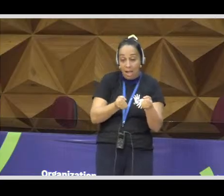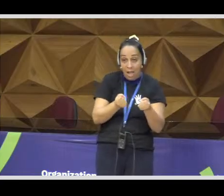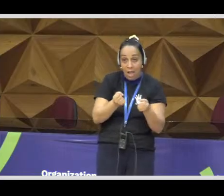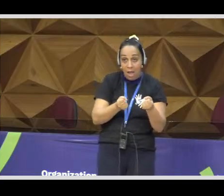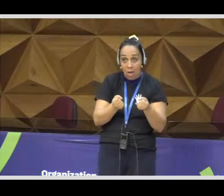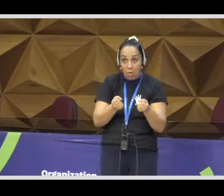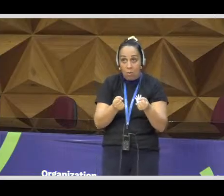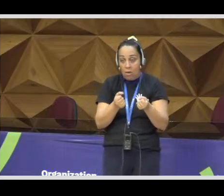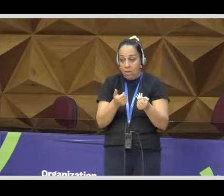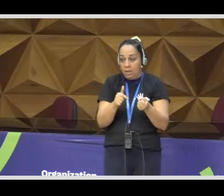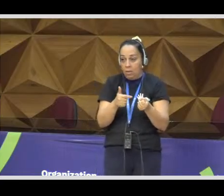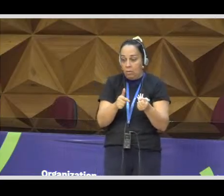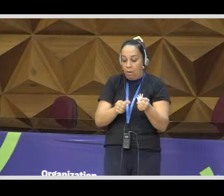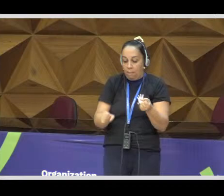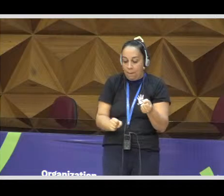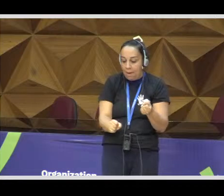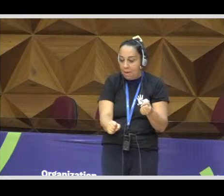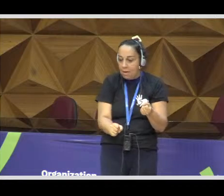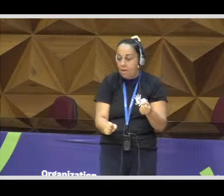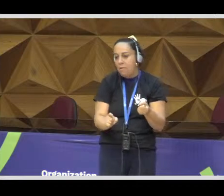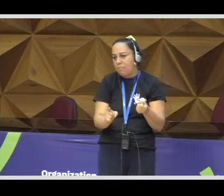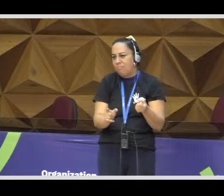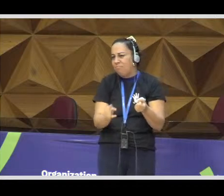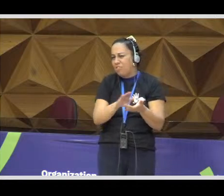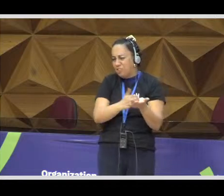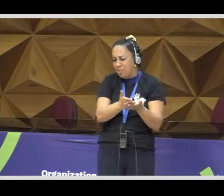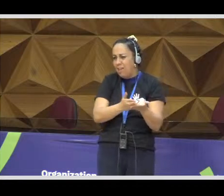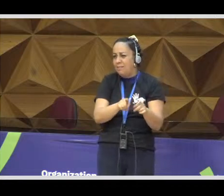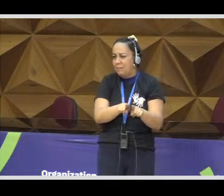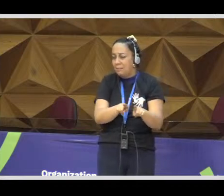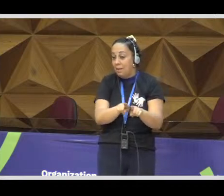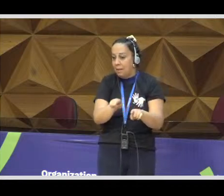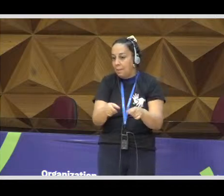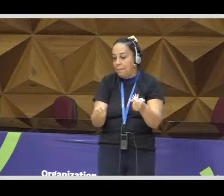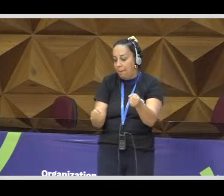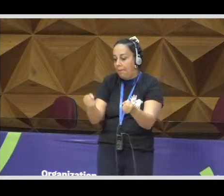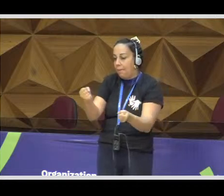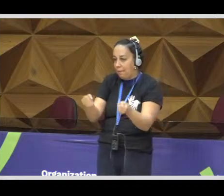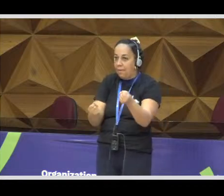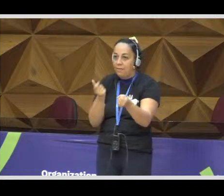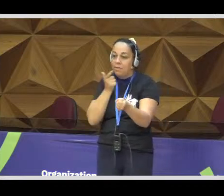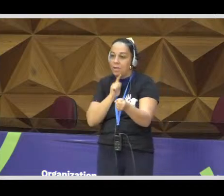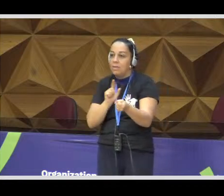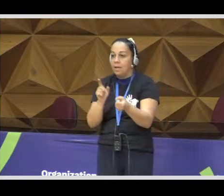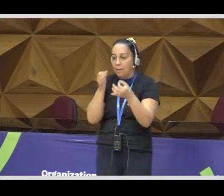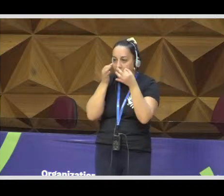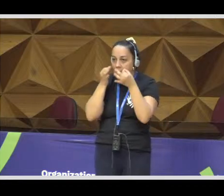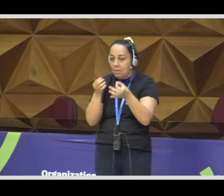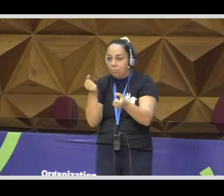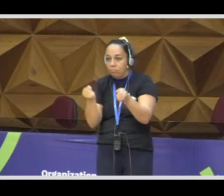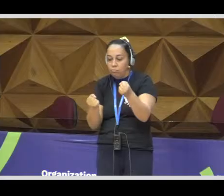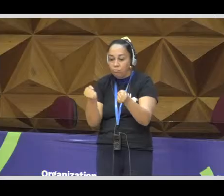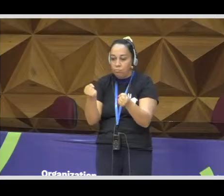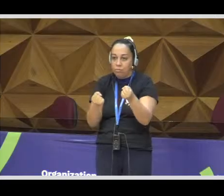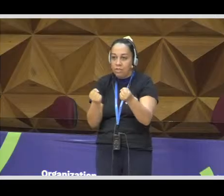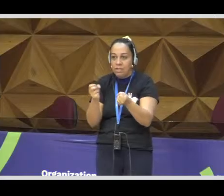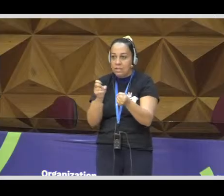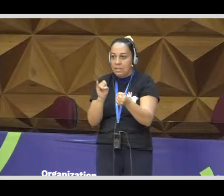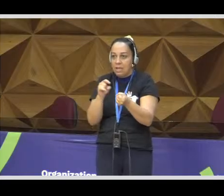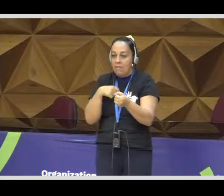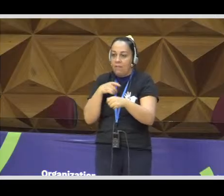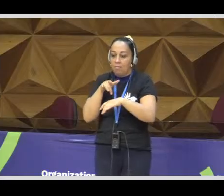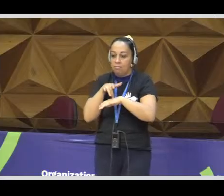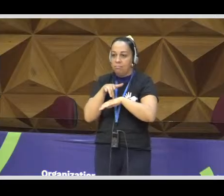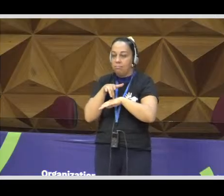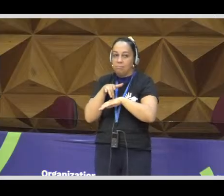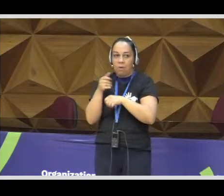that might be even more boring because at least you have to drive in a manual car, but in an autonomous vehicle, you won't even have to do that. Oftentimes, we have